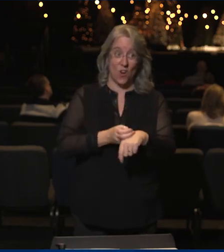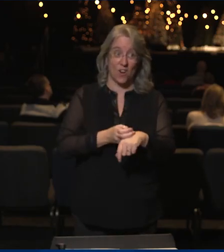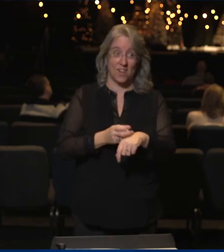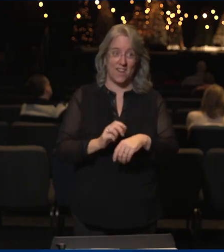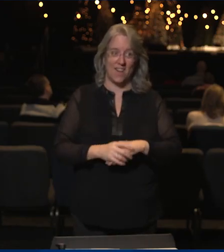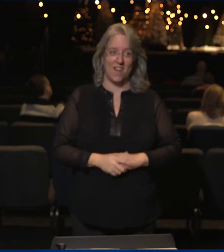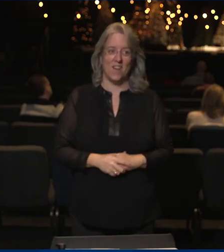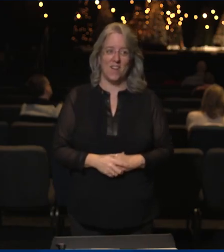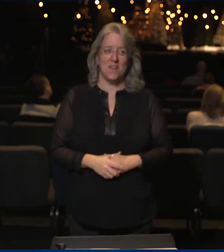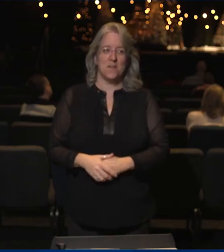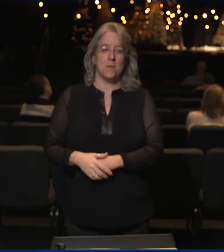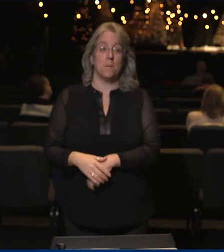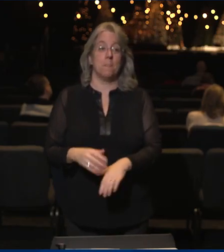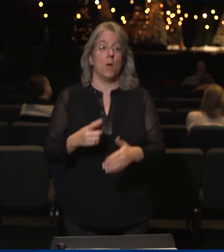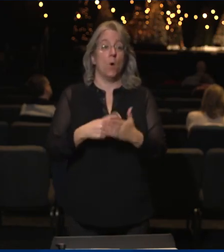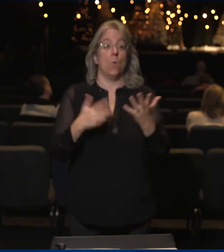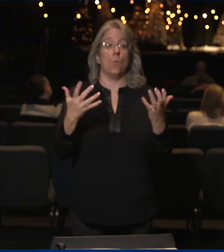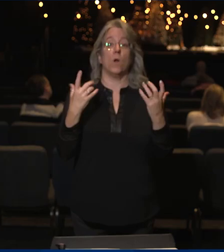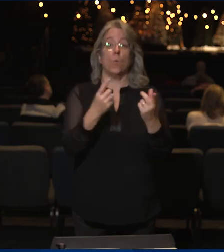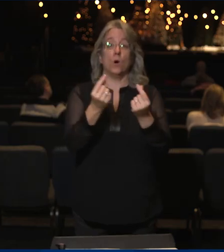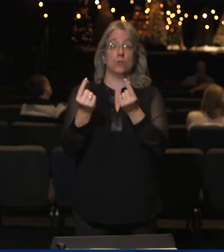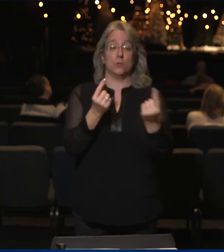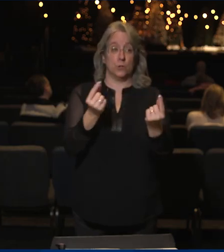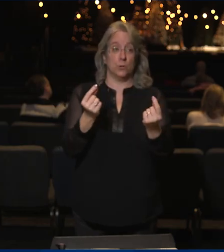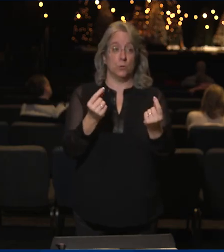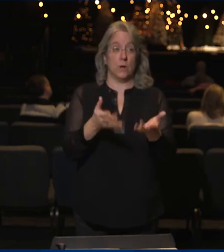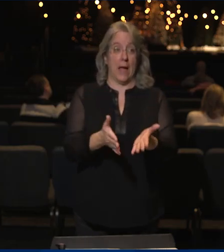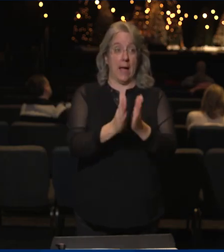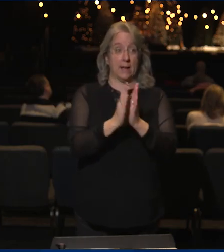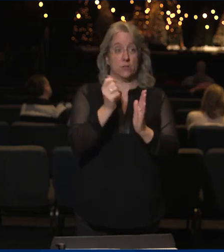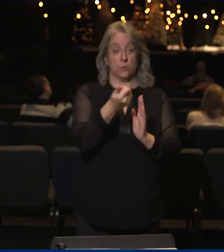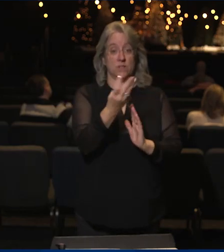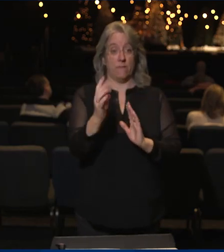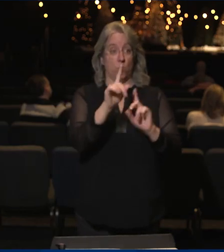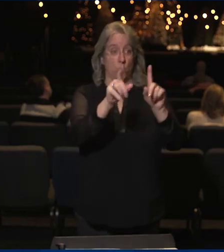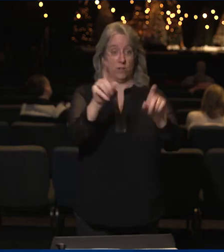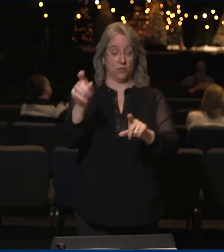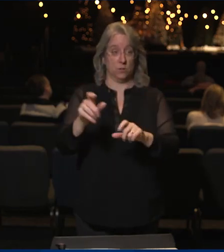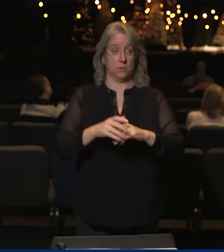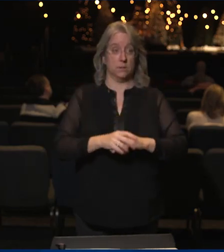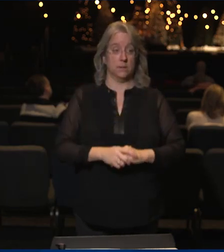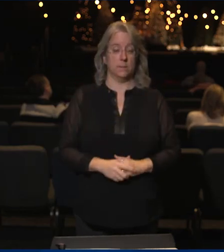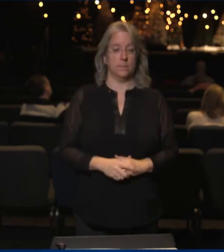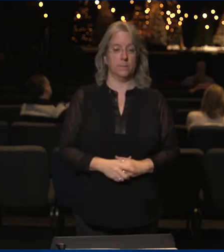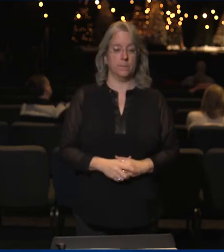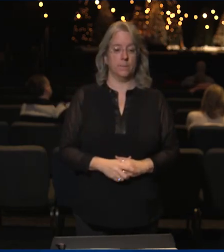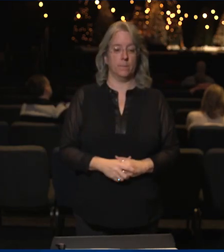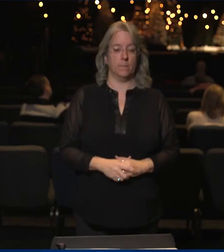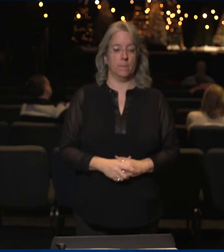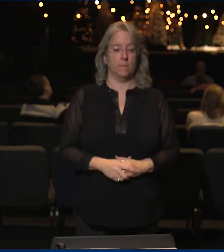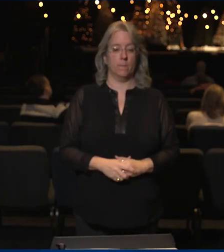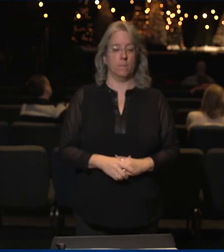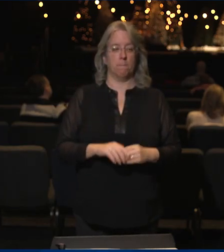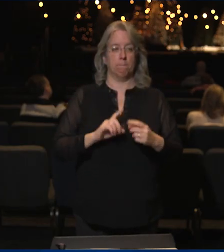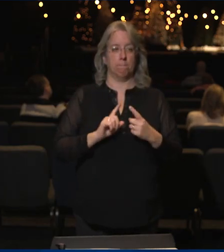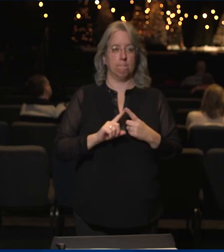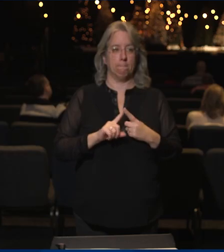What I want to do is ask you a few questions. The first question is this. What are a few challenges